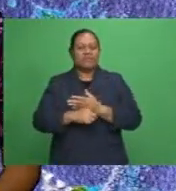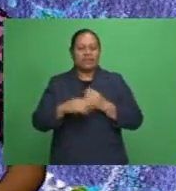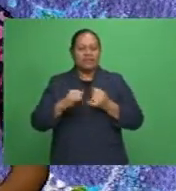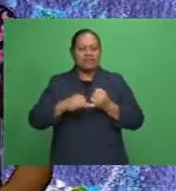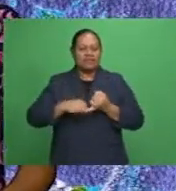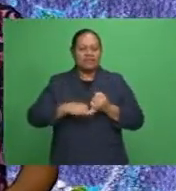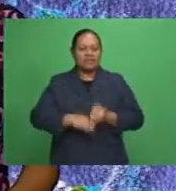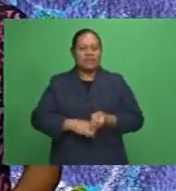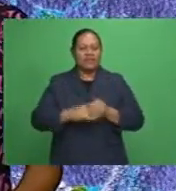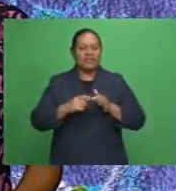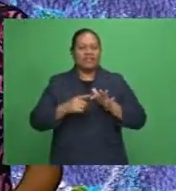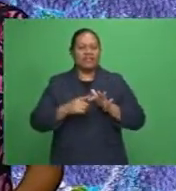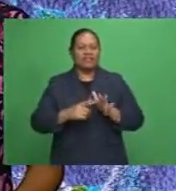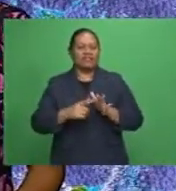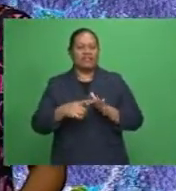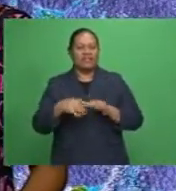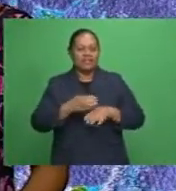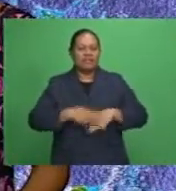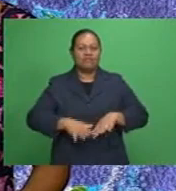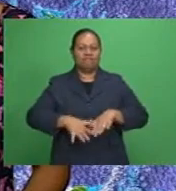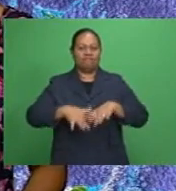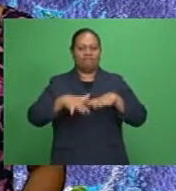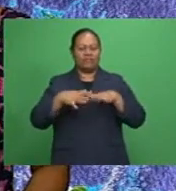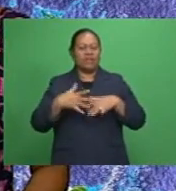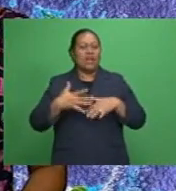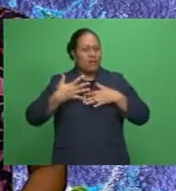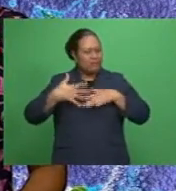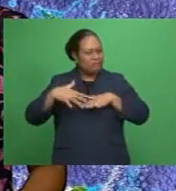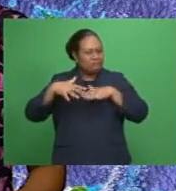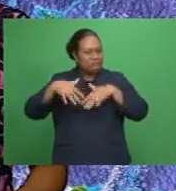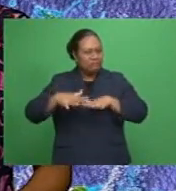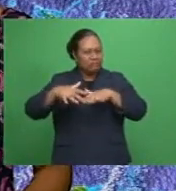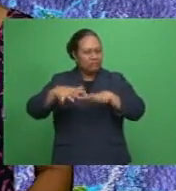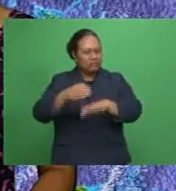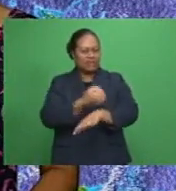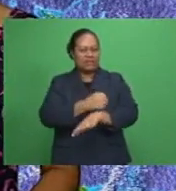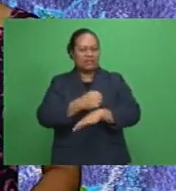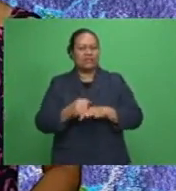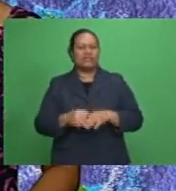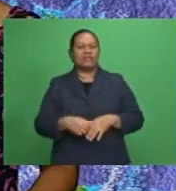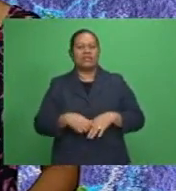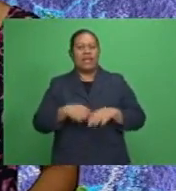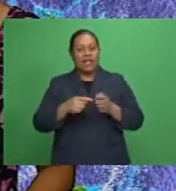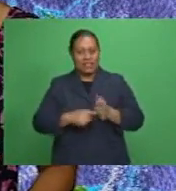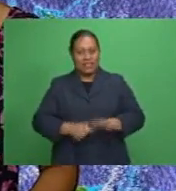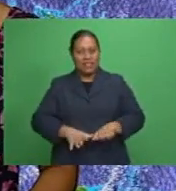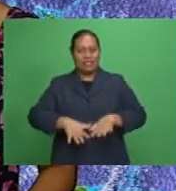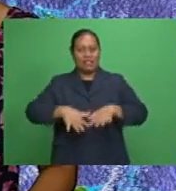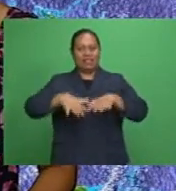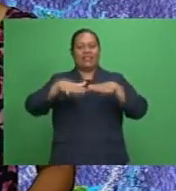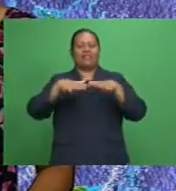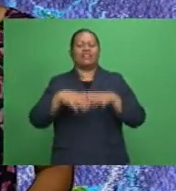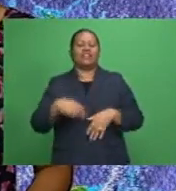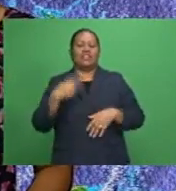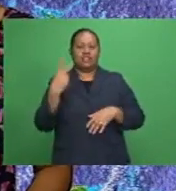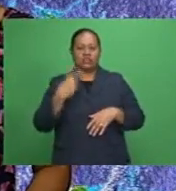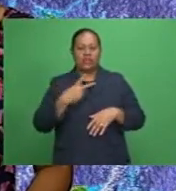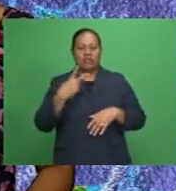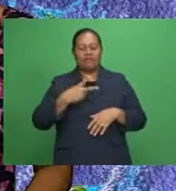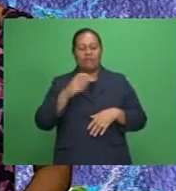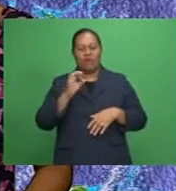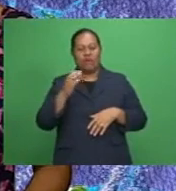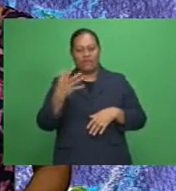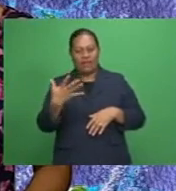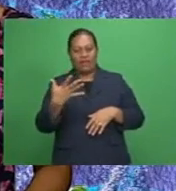sea, southeast winds 20 to 25 knots, rough to very rough seas. Now Now turning to the tides, high tide at 2:05 a.m. with